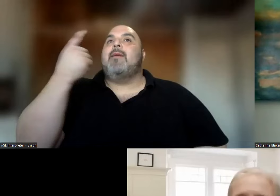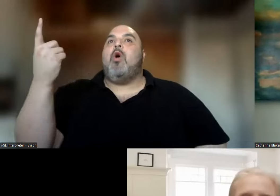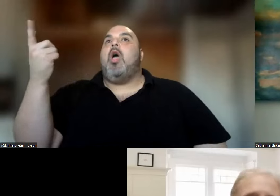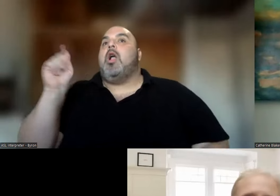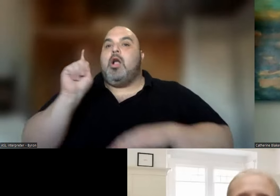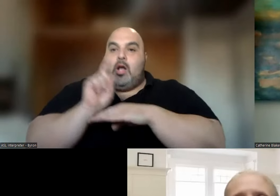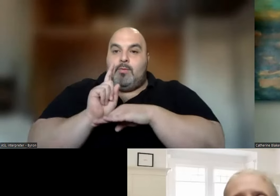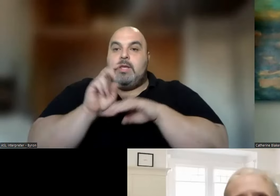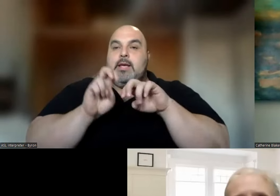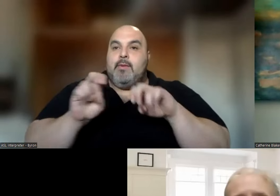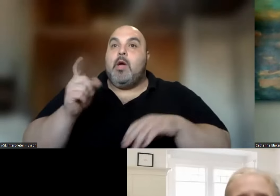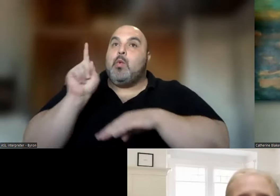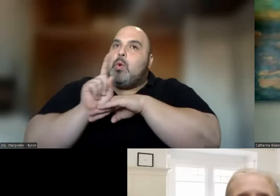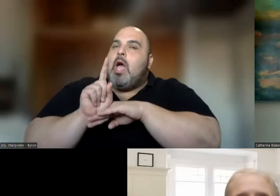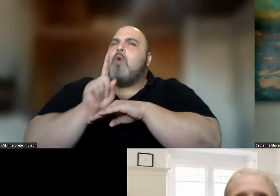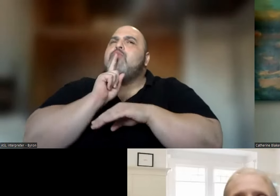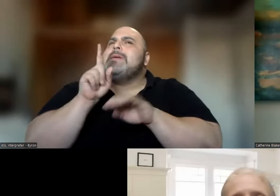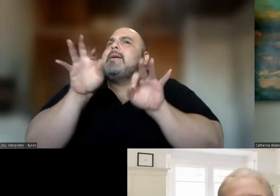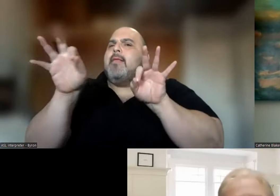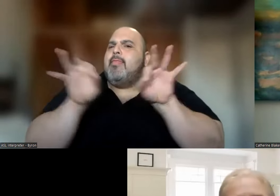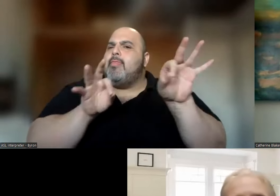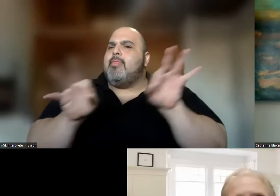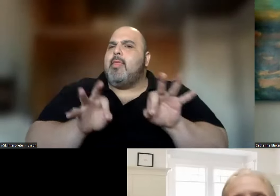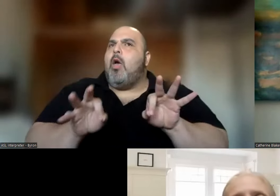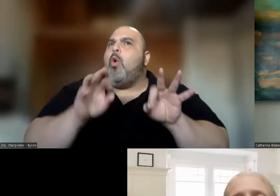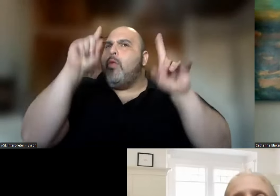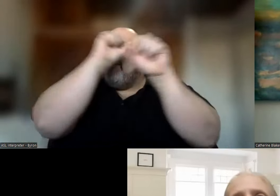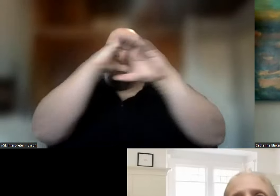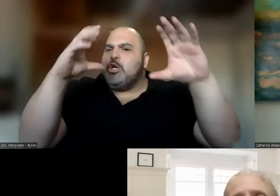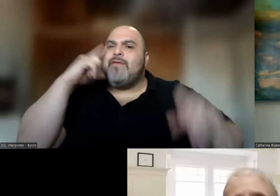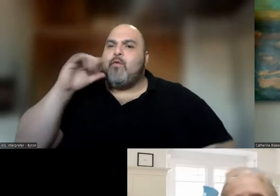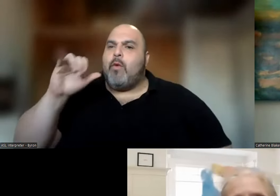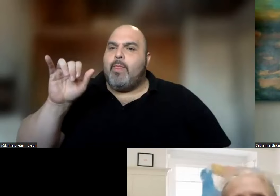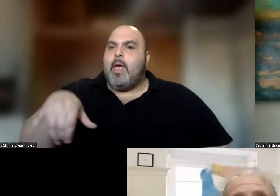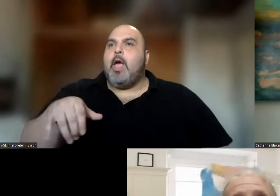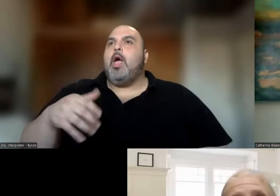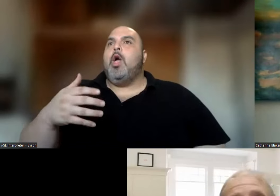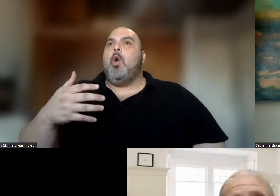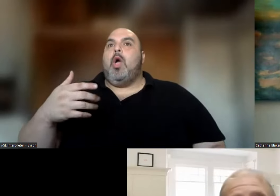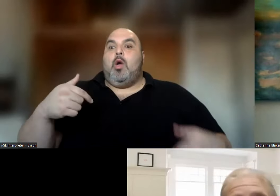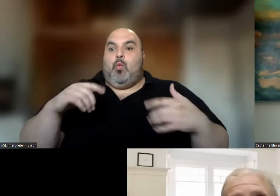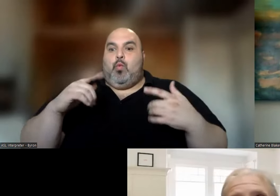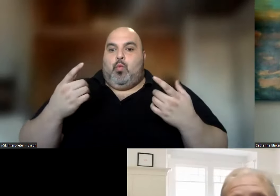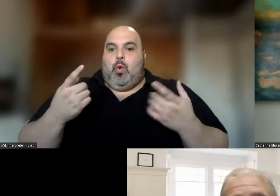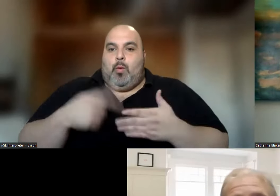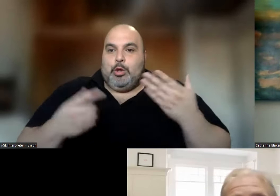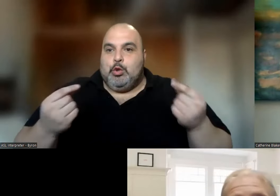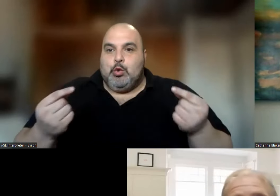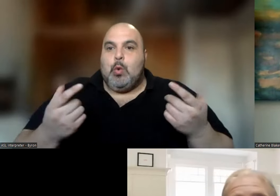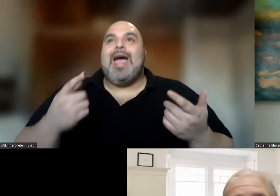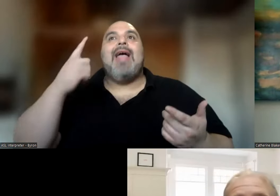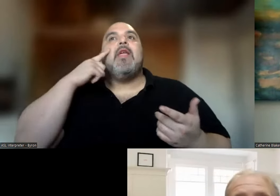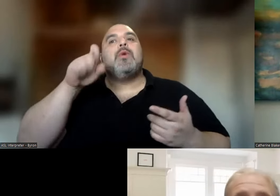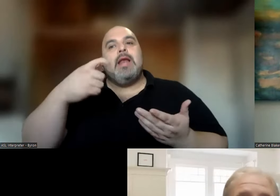committee and really lay out the vision for that, where we're at with this. And I think we need to have some